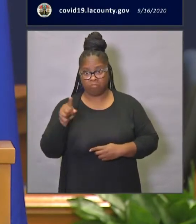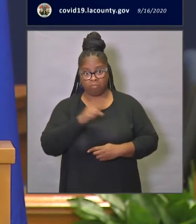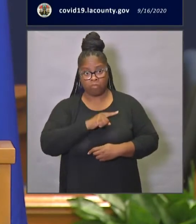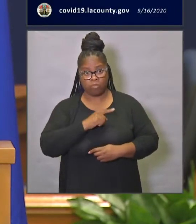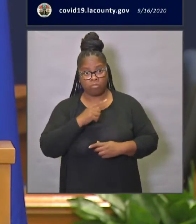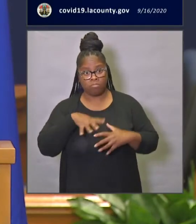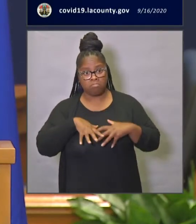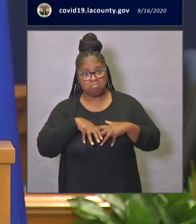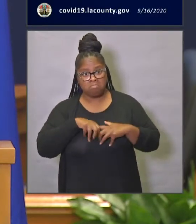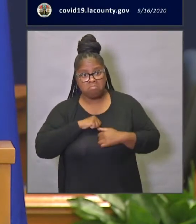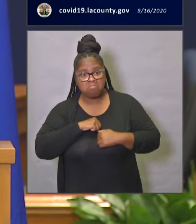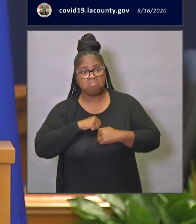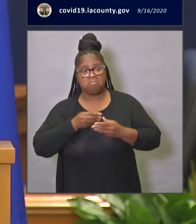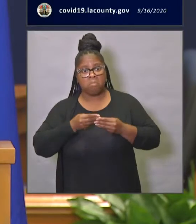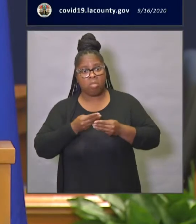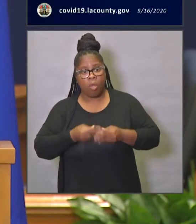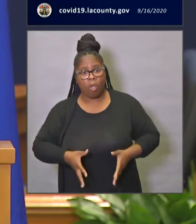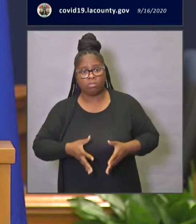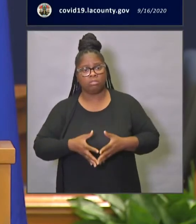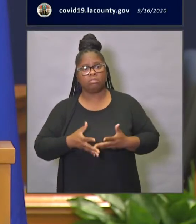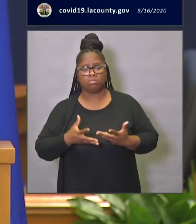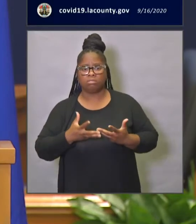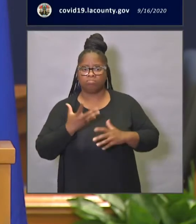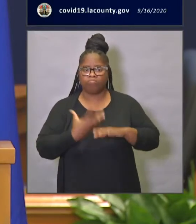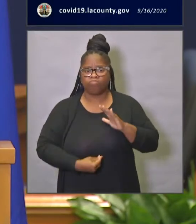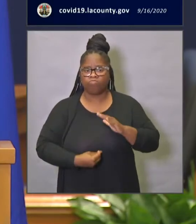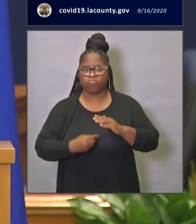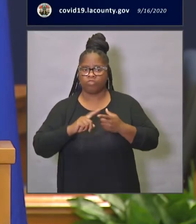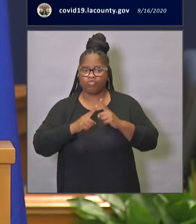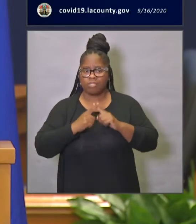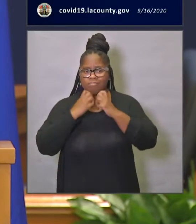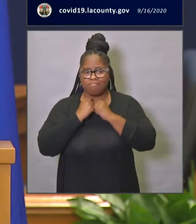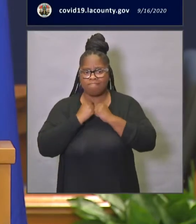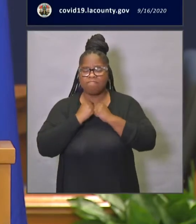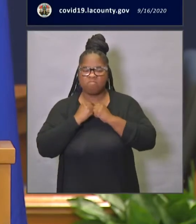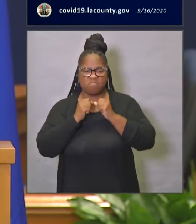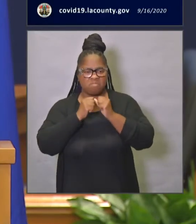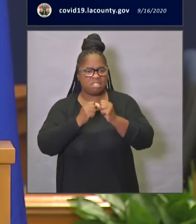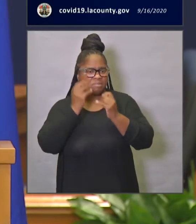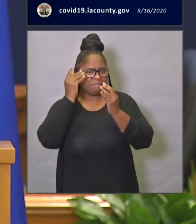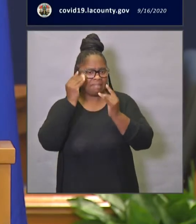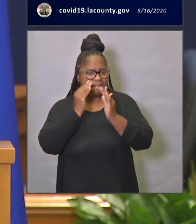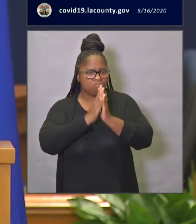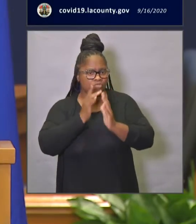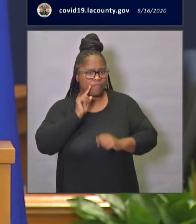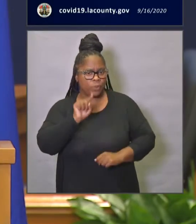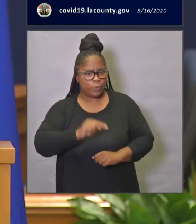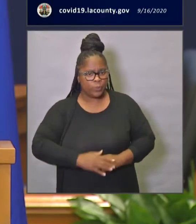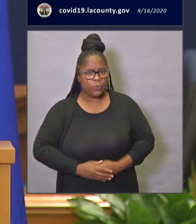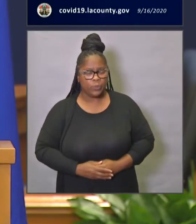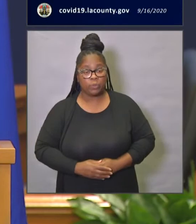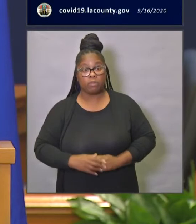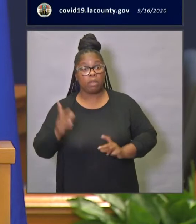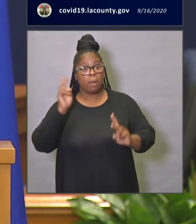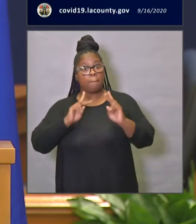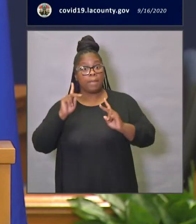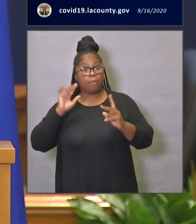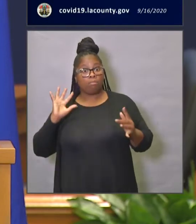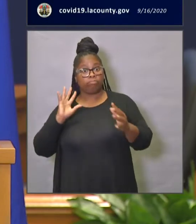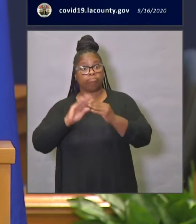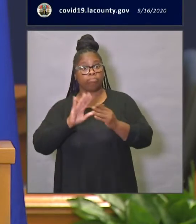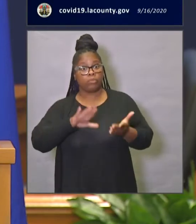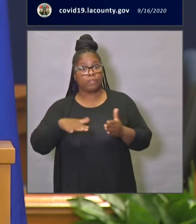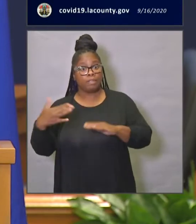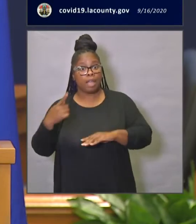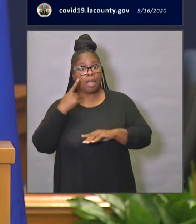a friend from COVID-19, and our thoughts and prayers remain with you. 92% of the people who have died